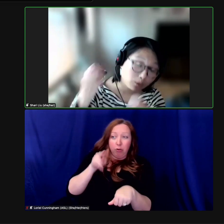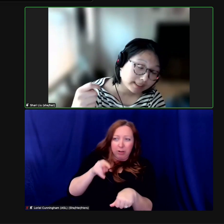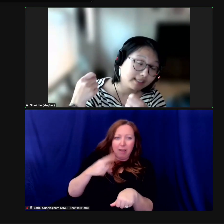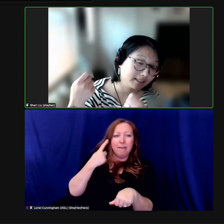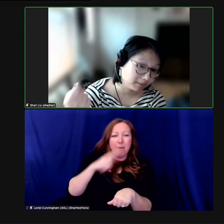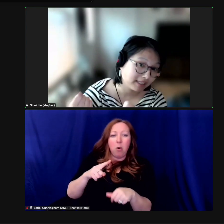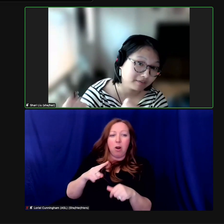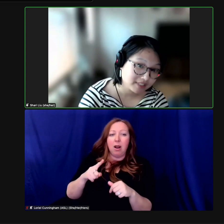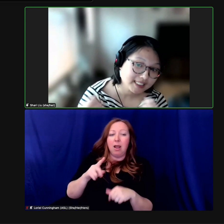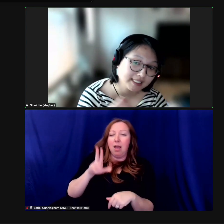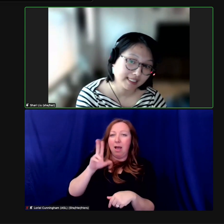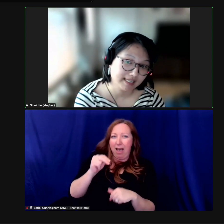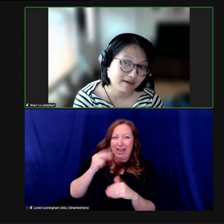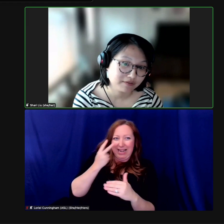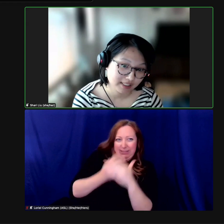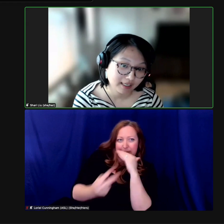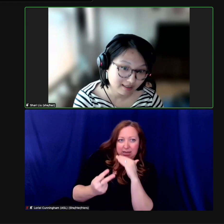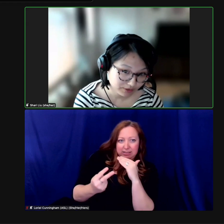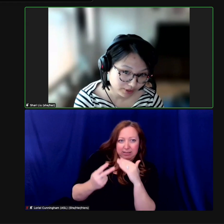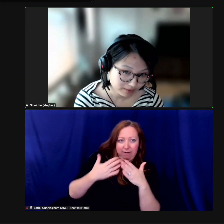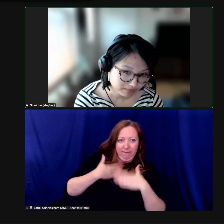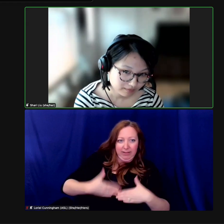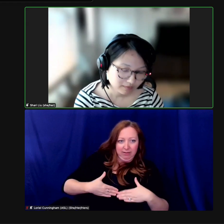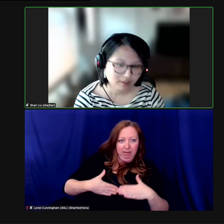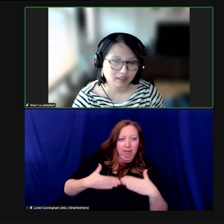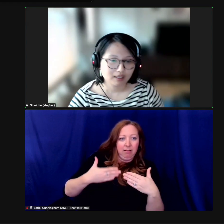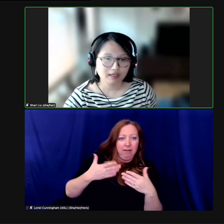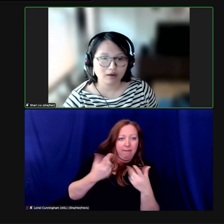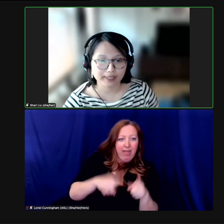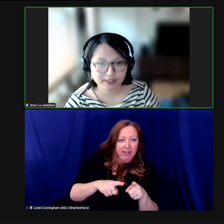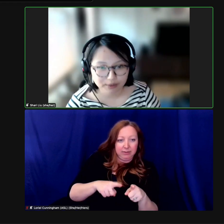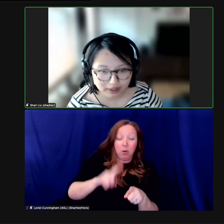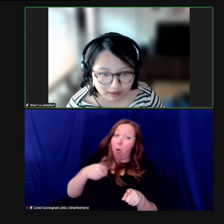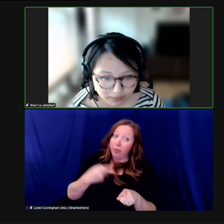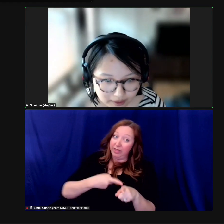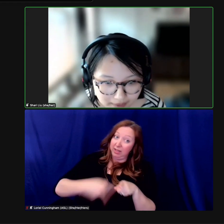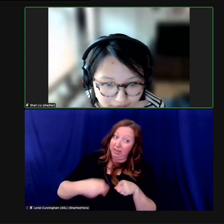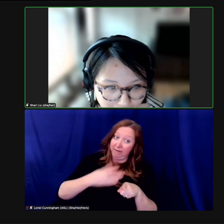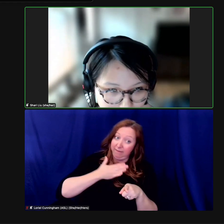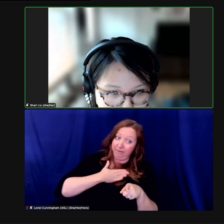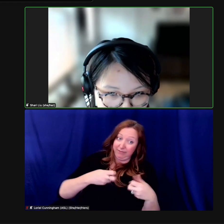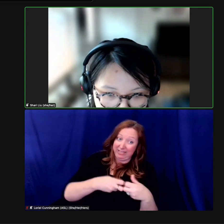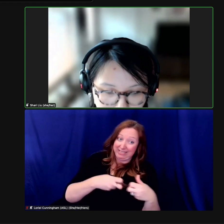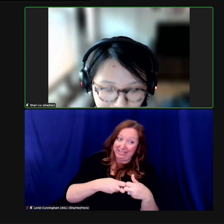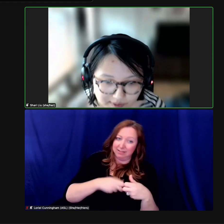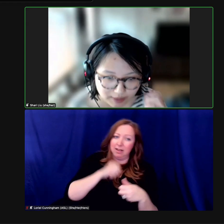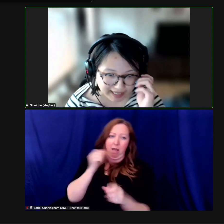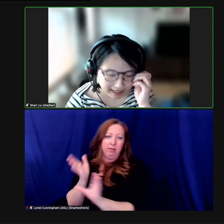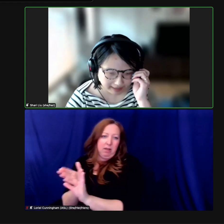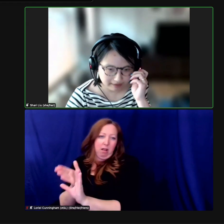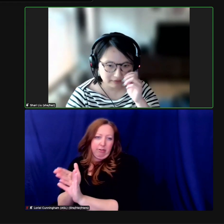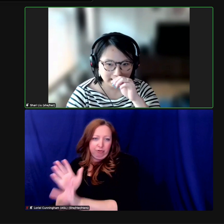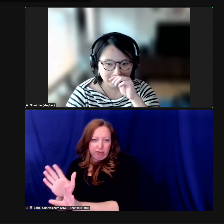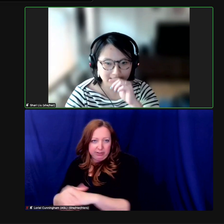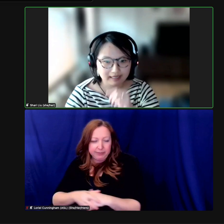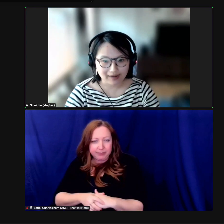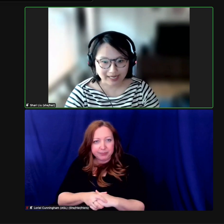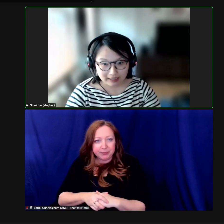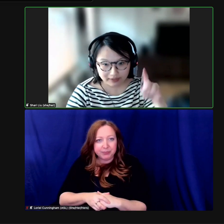but only in the domain of physics and not for psychology. Okay, so what did we find? So I